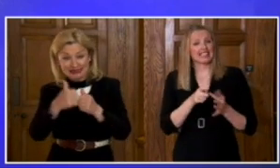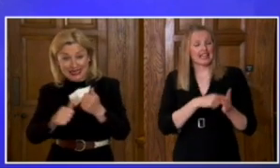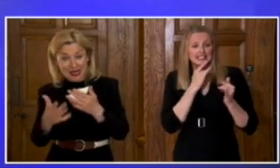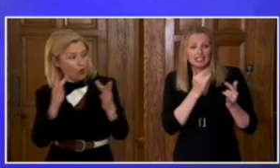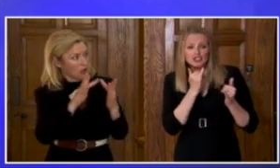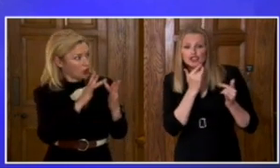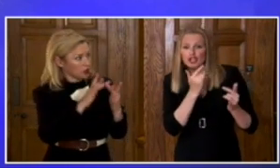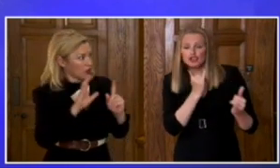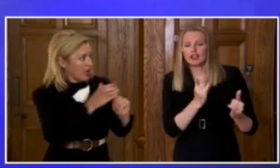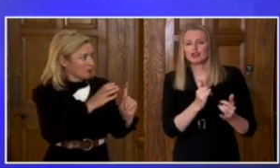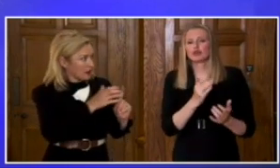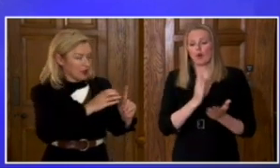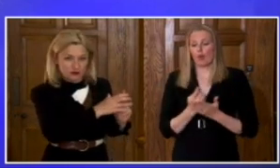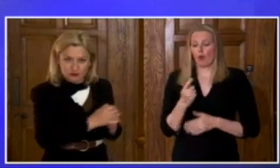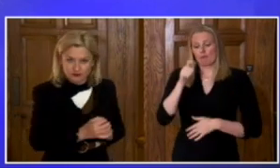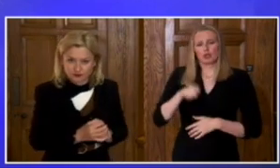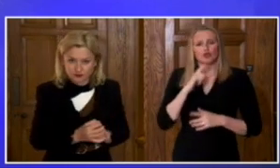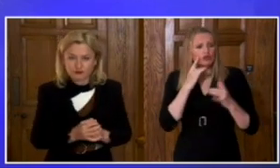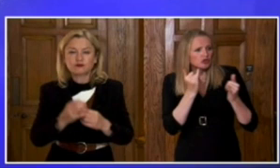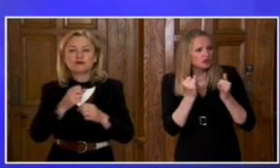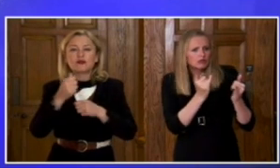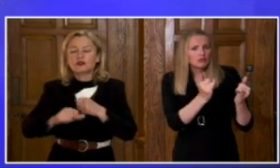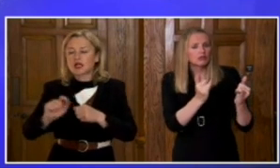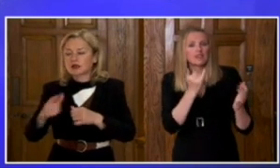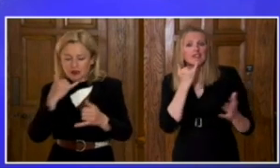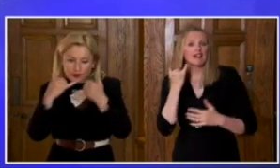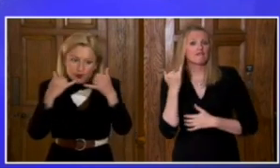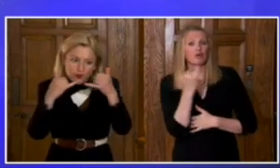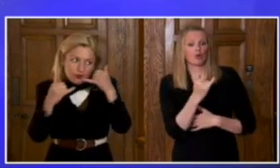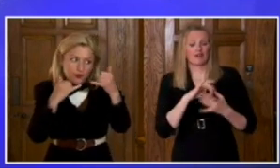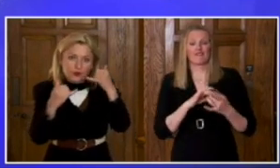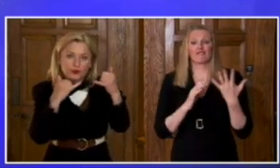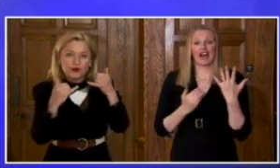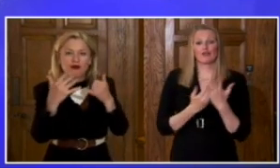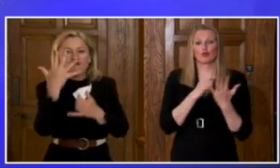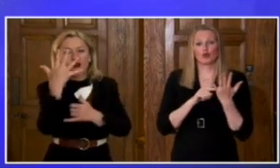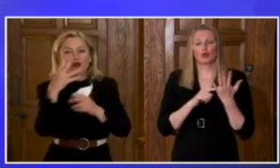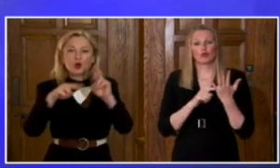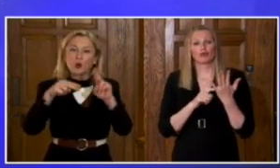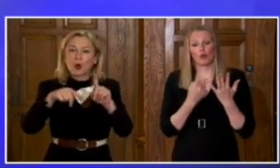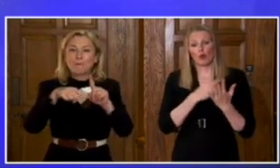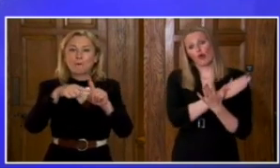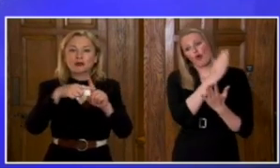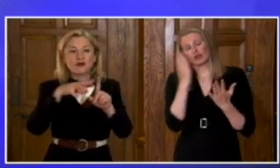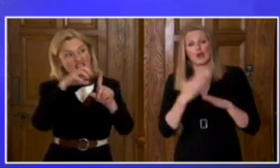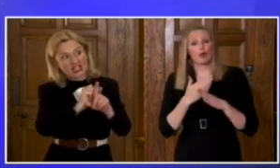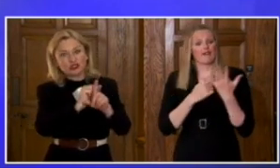average 8-hour shift, each tracer carries out all the calls relating to 5 new positive cases and all of their